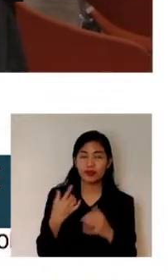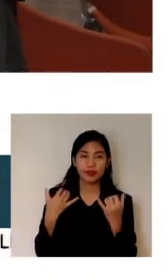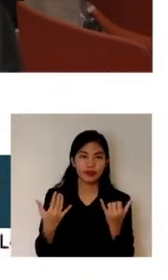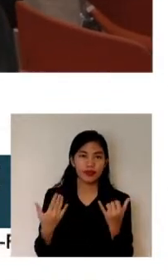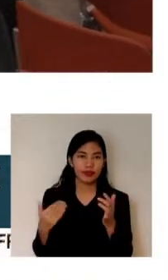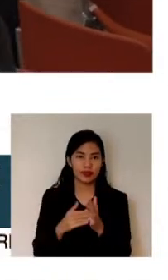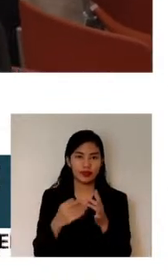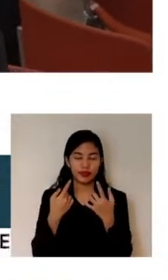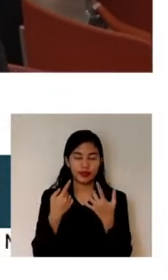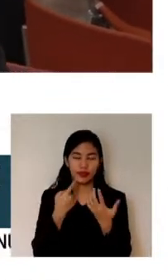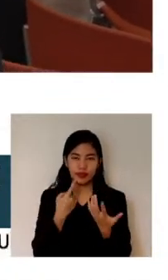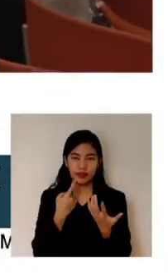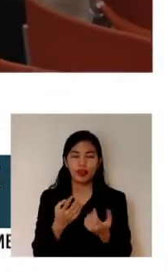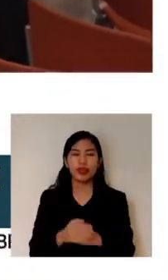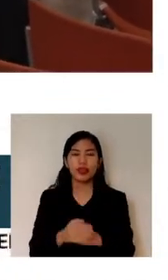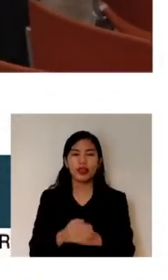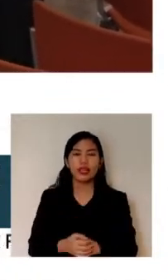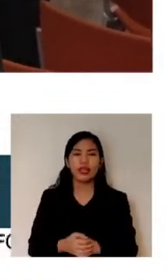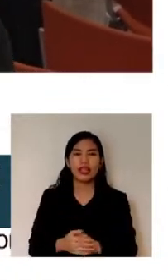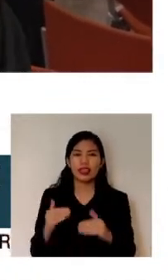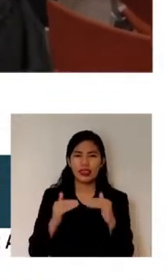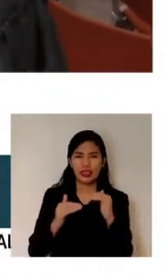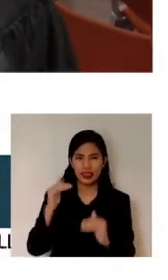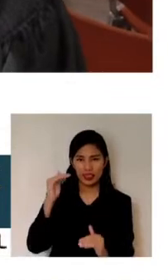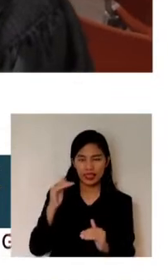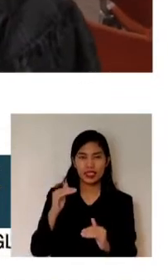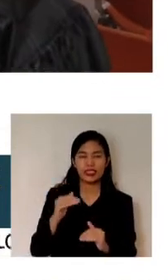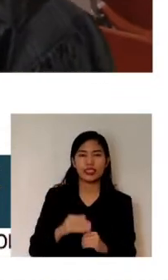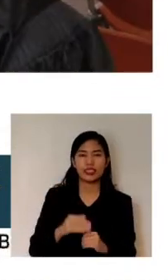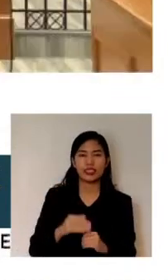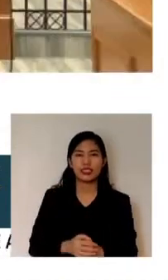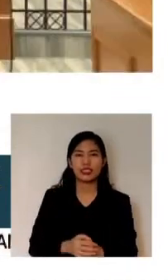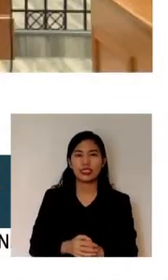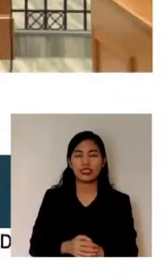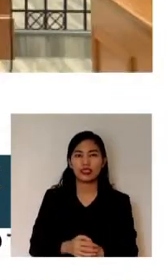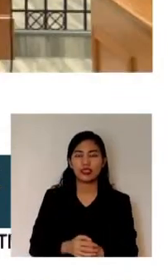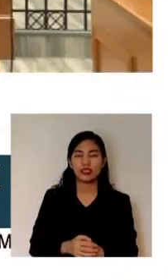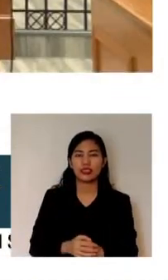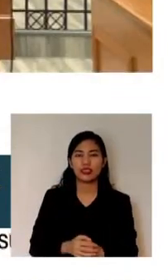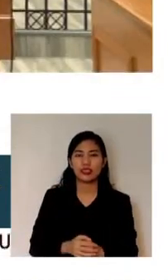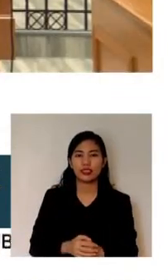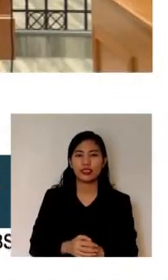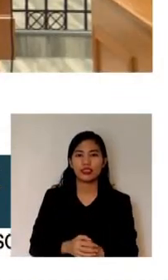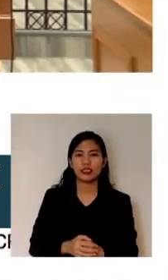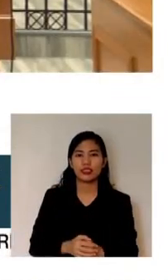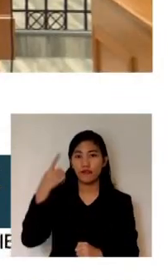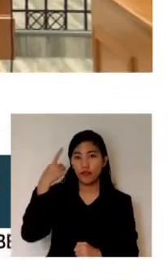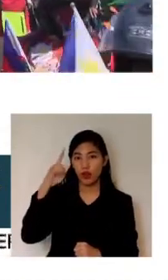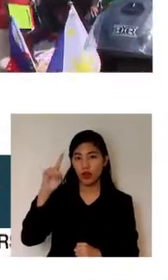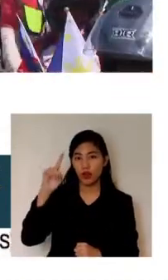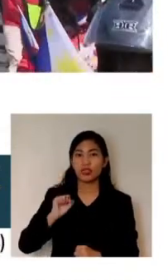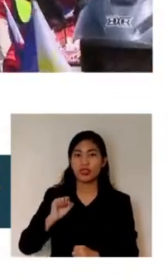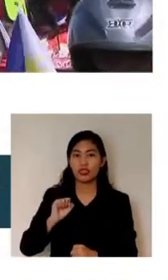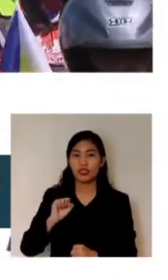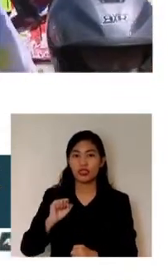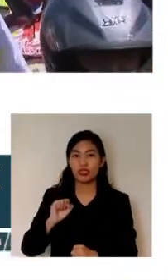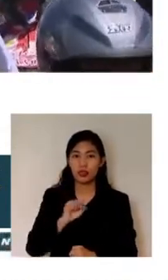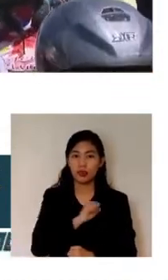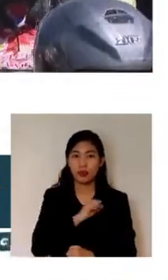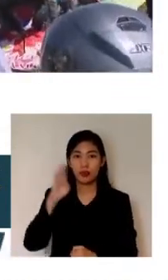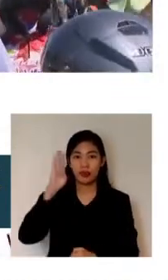is unfair for Senator Ferdinand Marcos Jr., as well as the petitioner and the